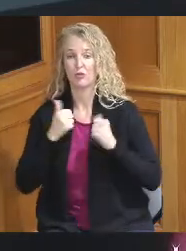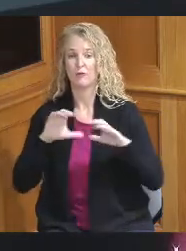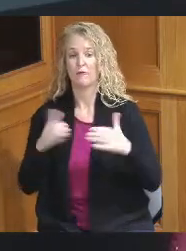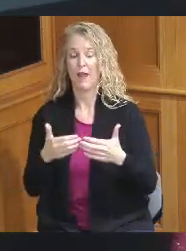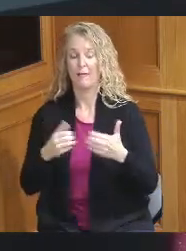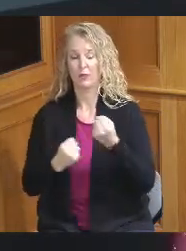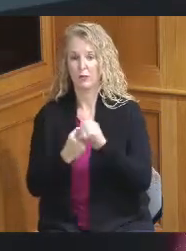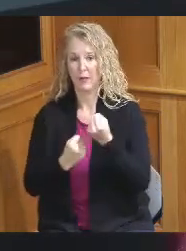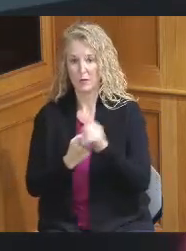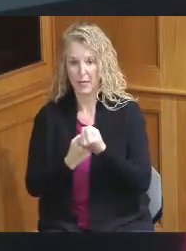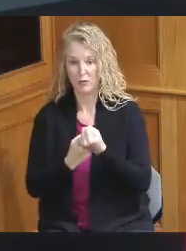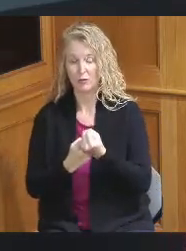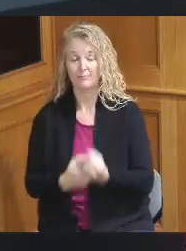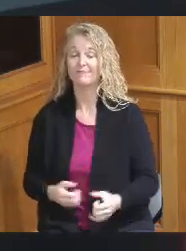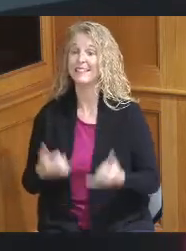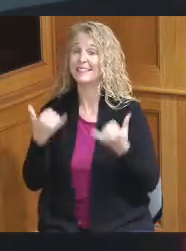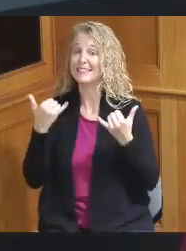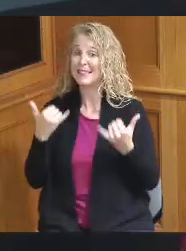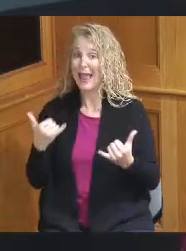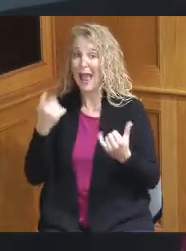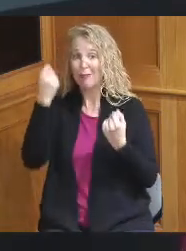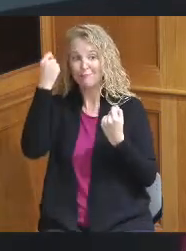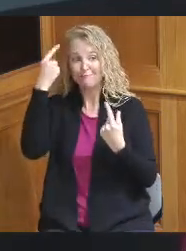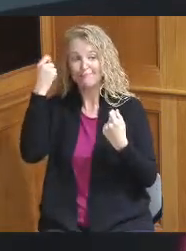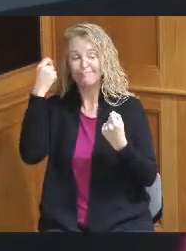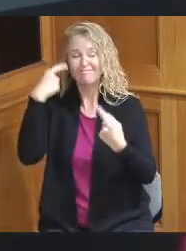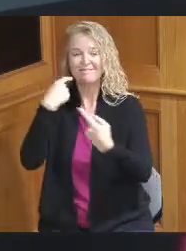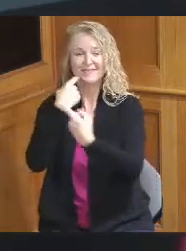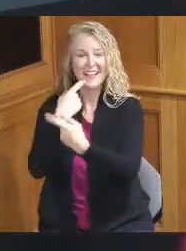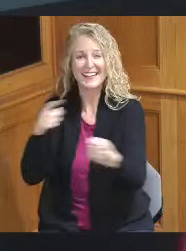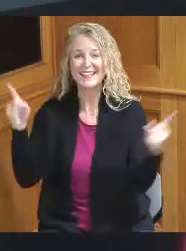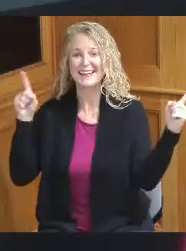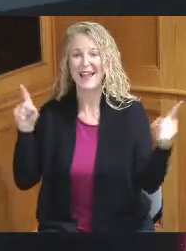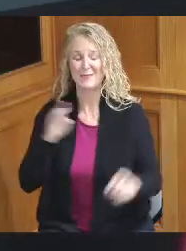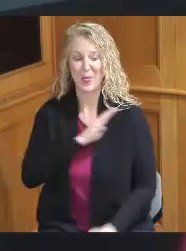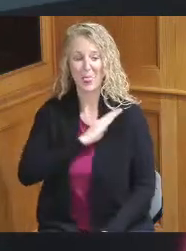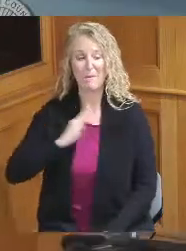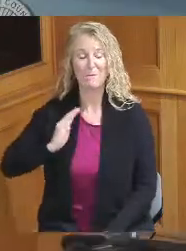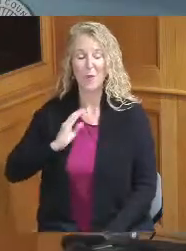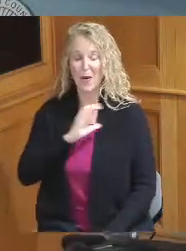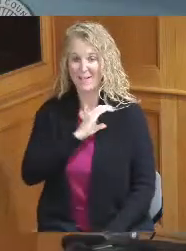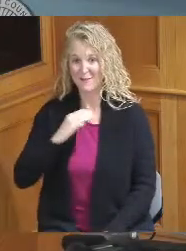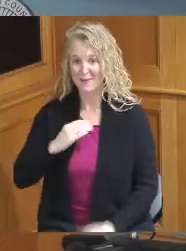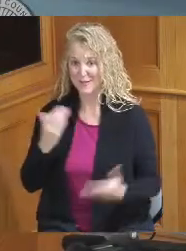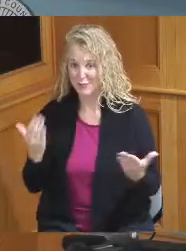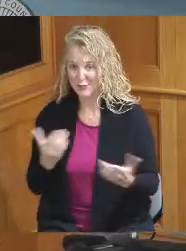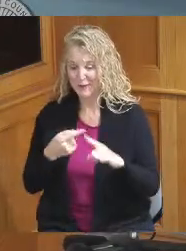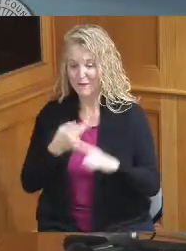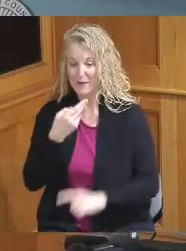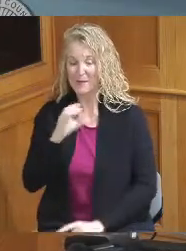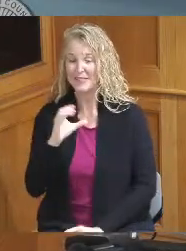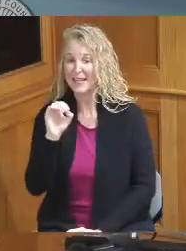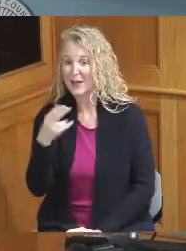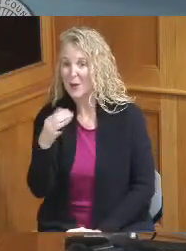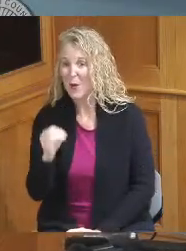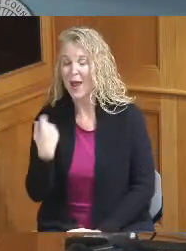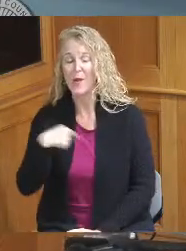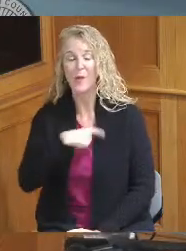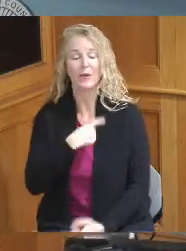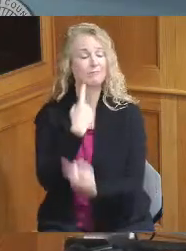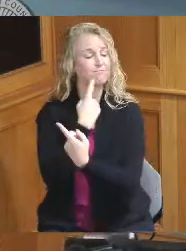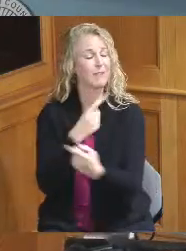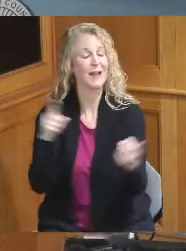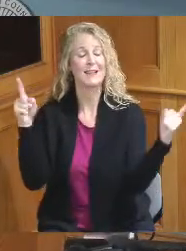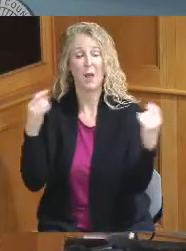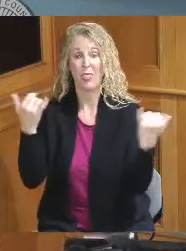Foundation. Now, therefore, be it proclaimed that the Board of County Commissioners of Hamilton County, Ohio, hereby proclaims